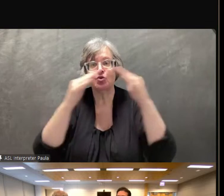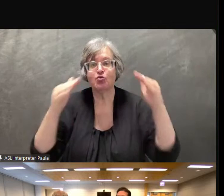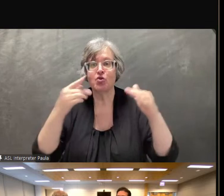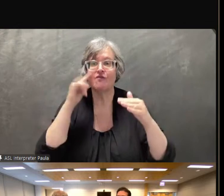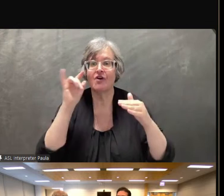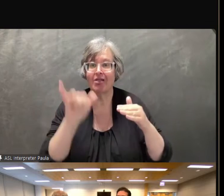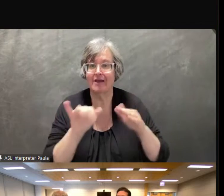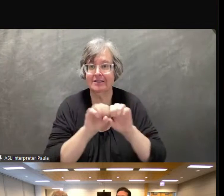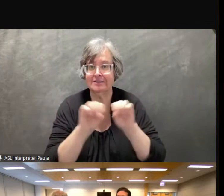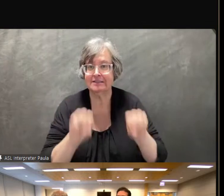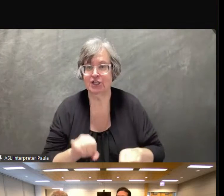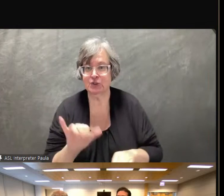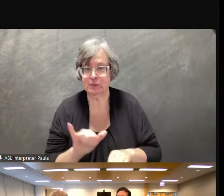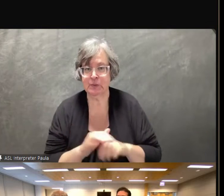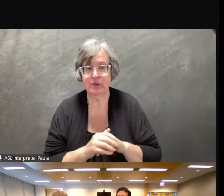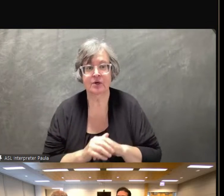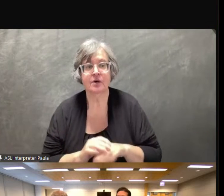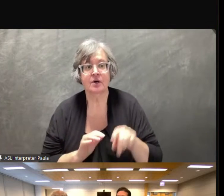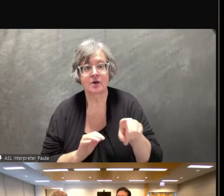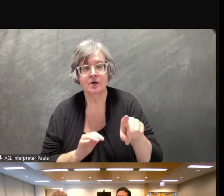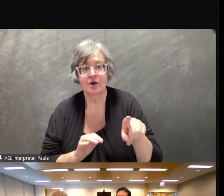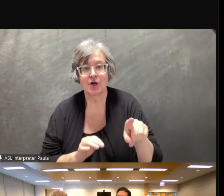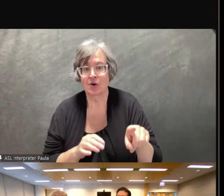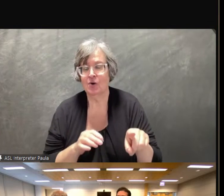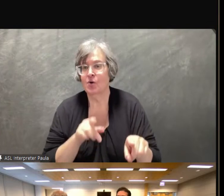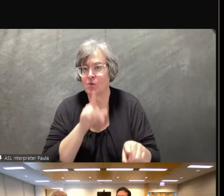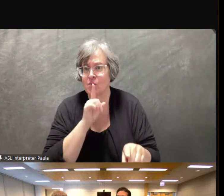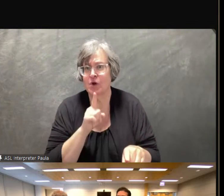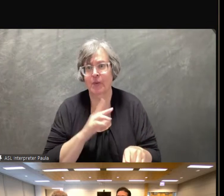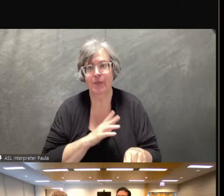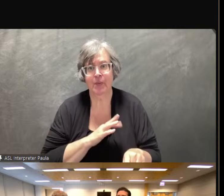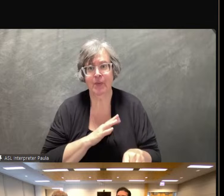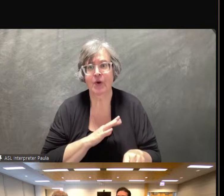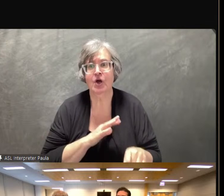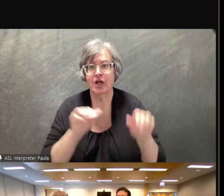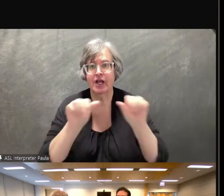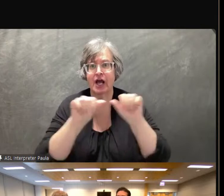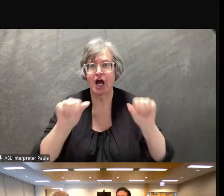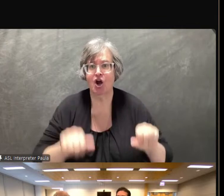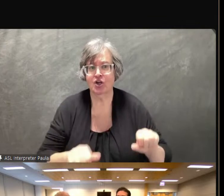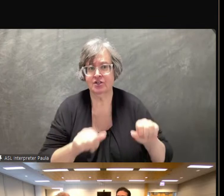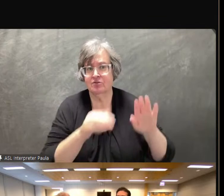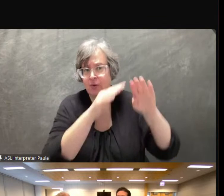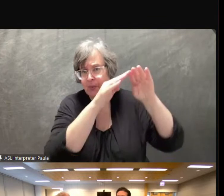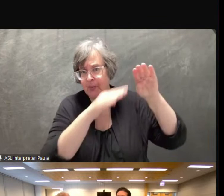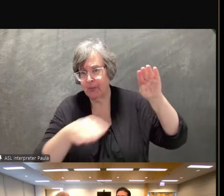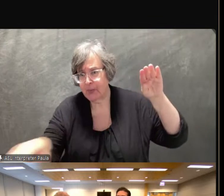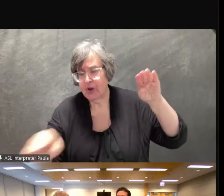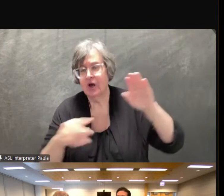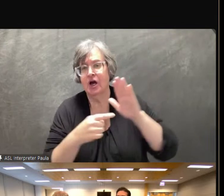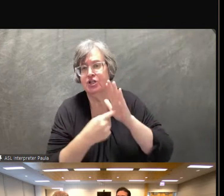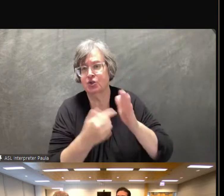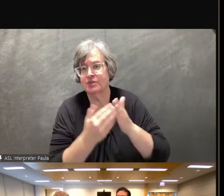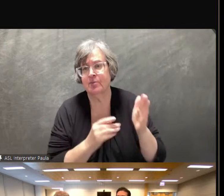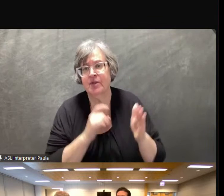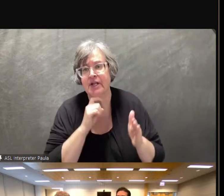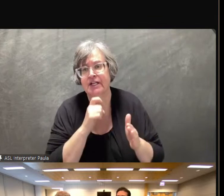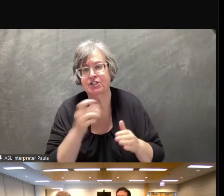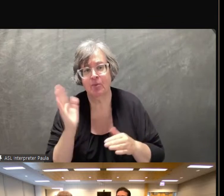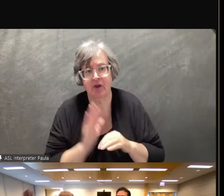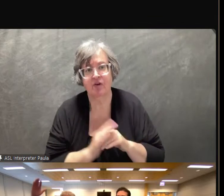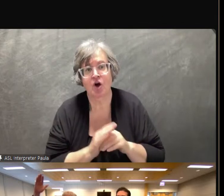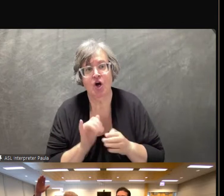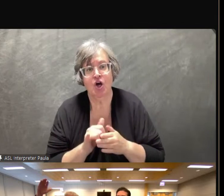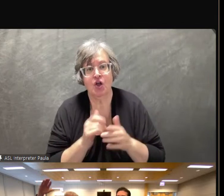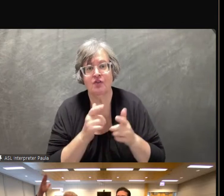station itself. And this is one of the really fine architectural features of the new station. I showed you some initial steel around this a couple months ago, but this is a